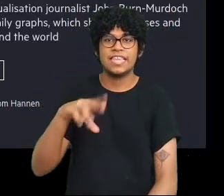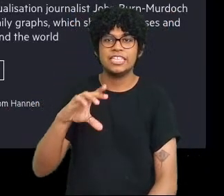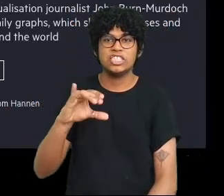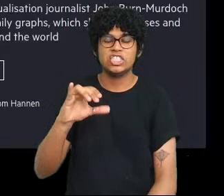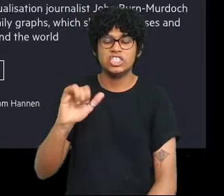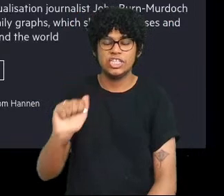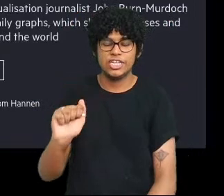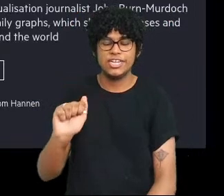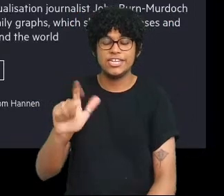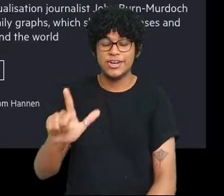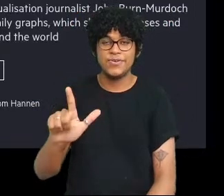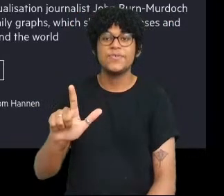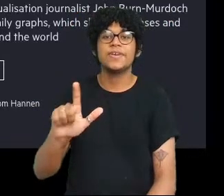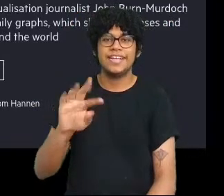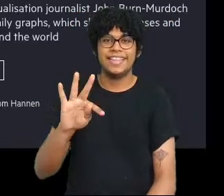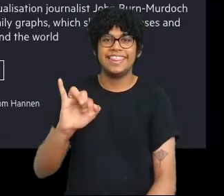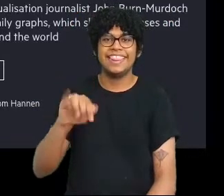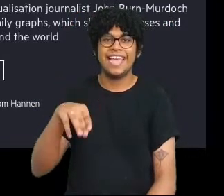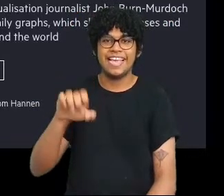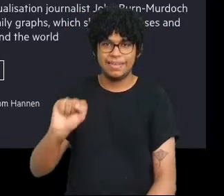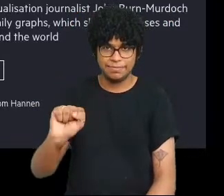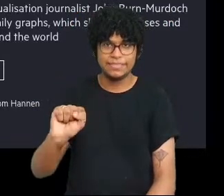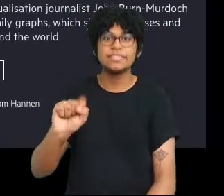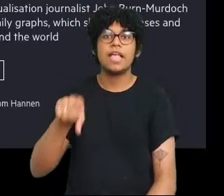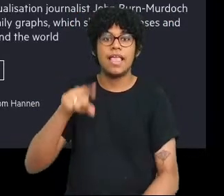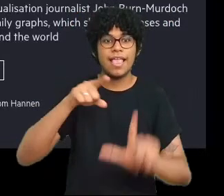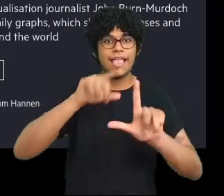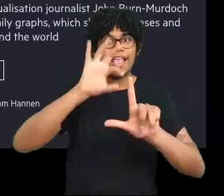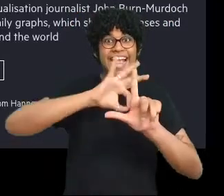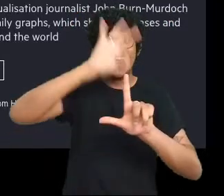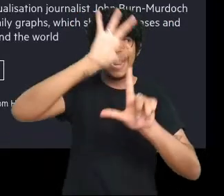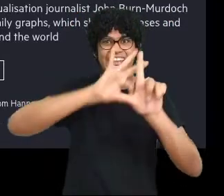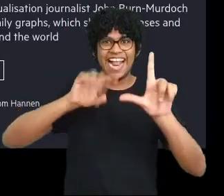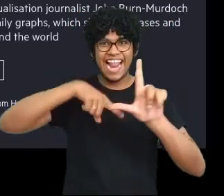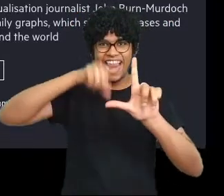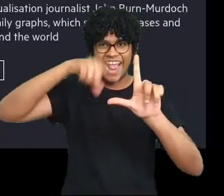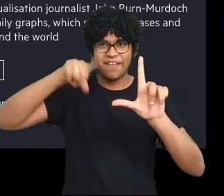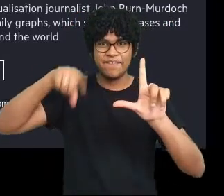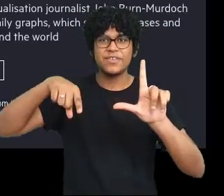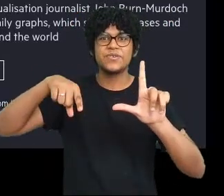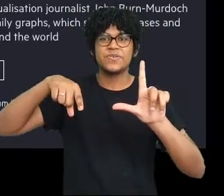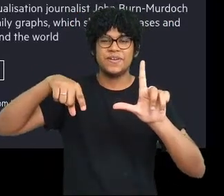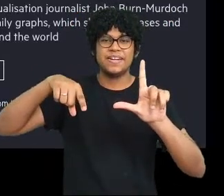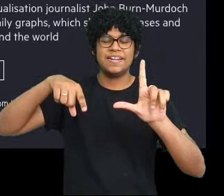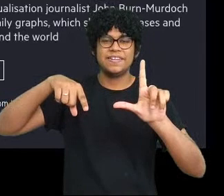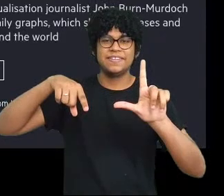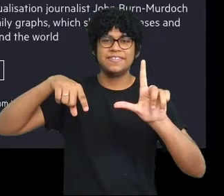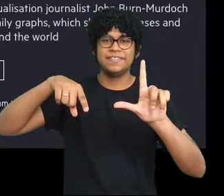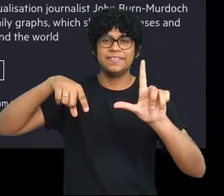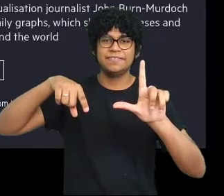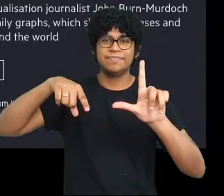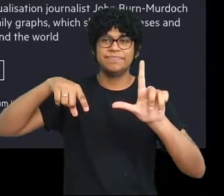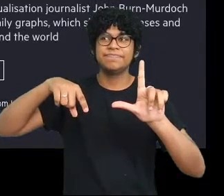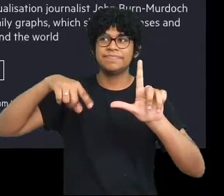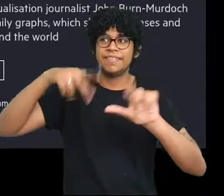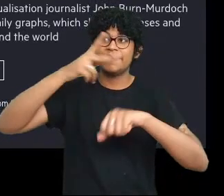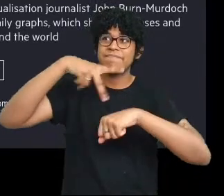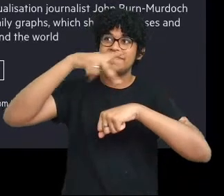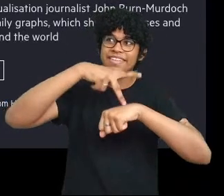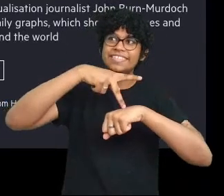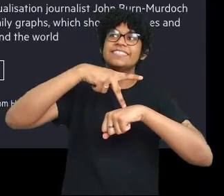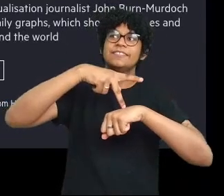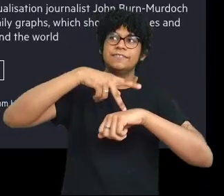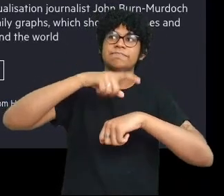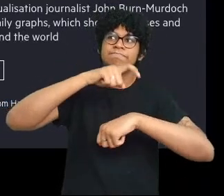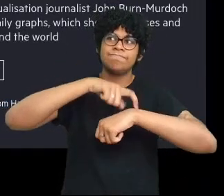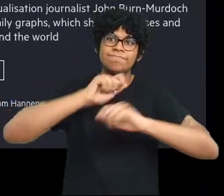countries, select countries might be in their pandemic. And if you will see, they use a log scale.